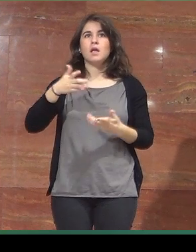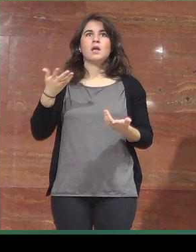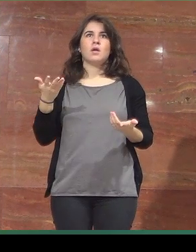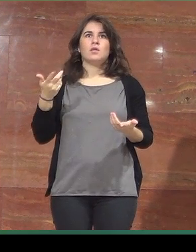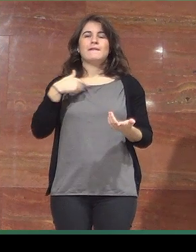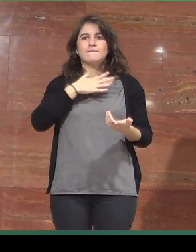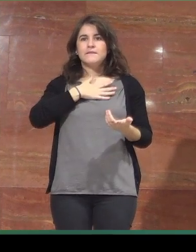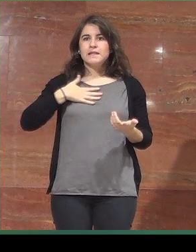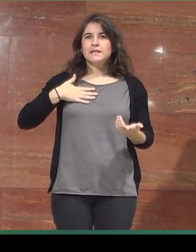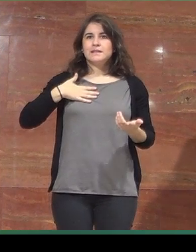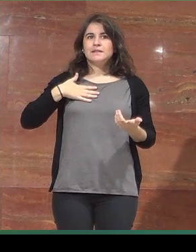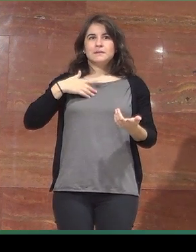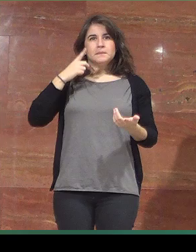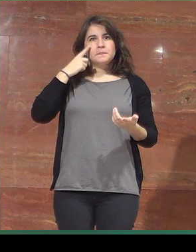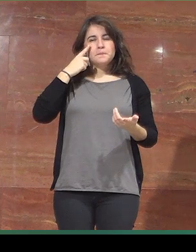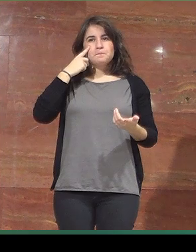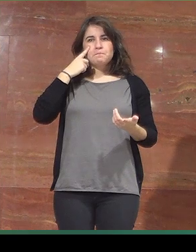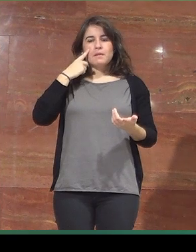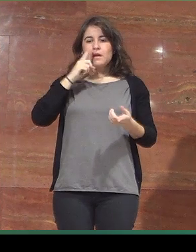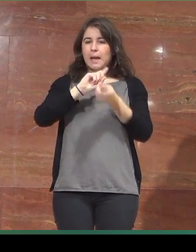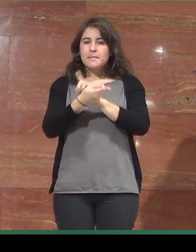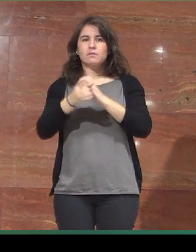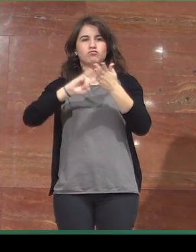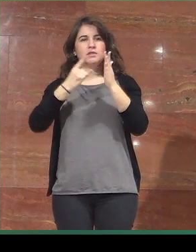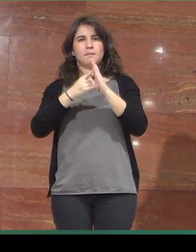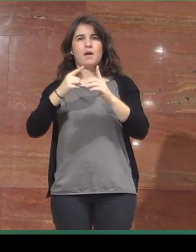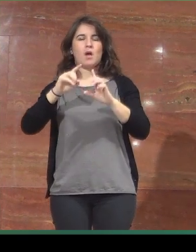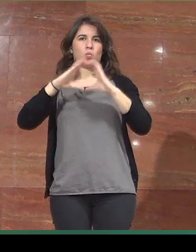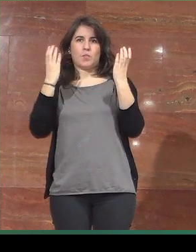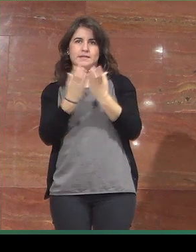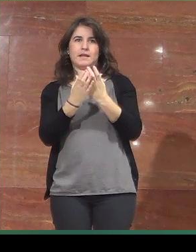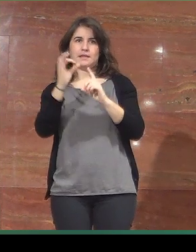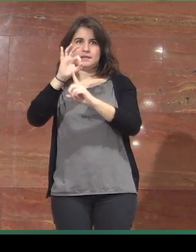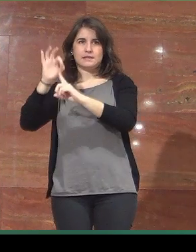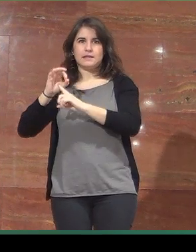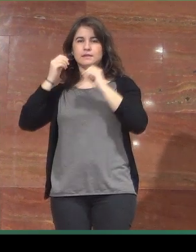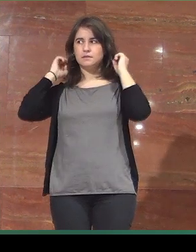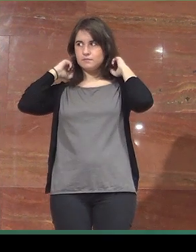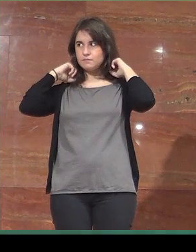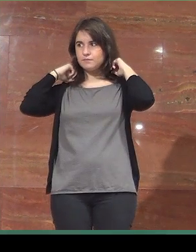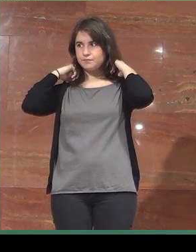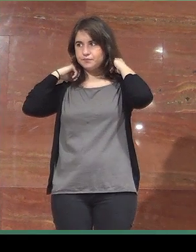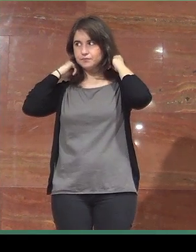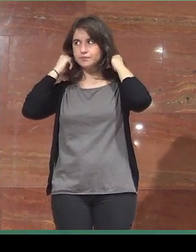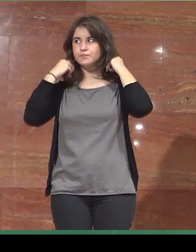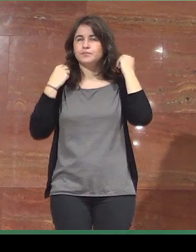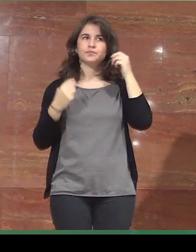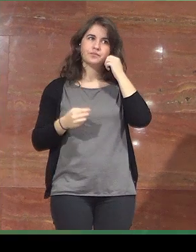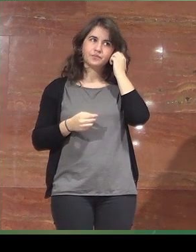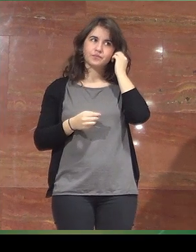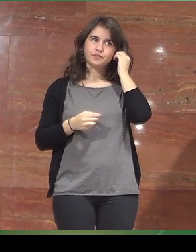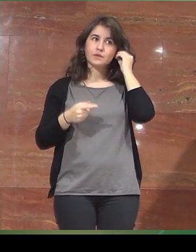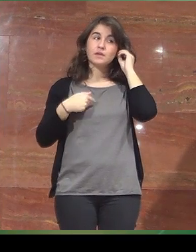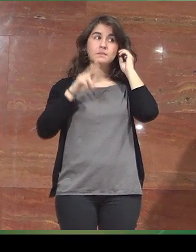it's also because it's this very strong tradition of Sabbath and